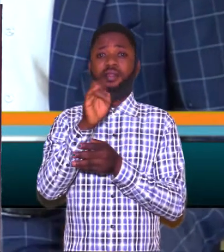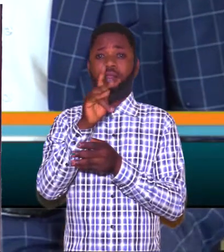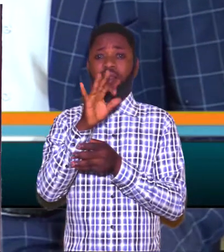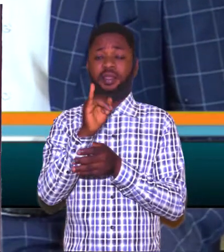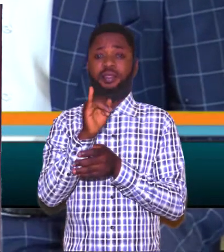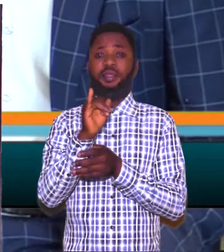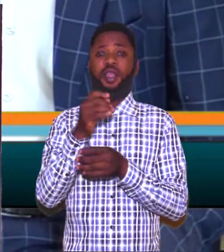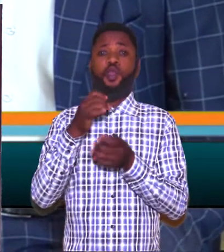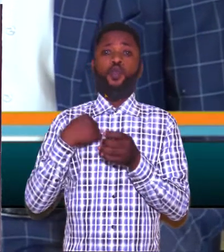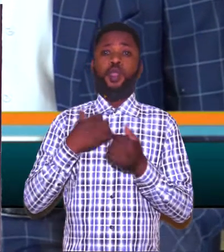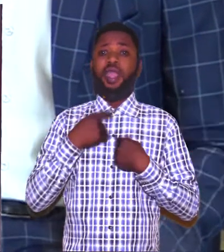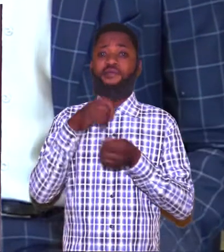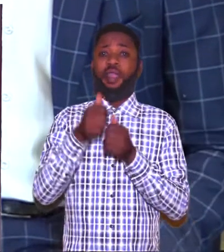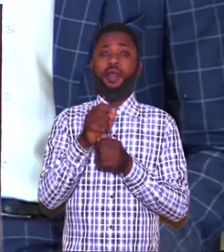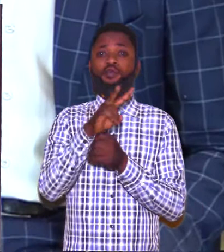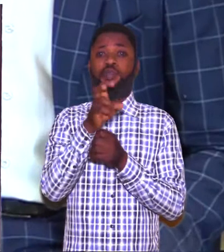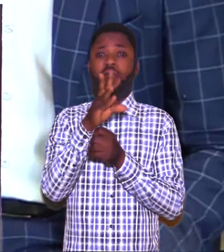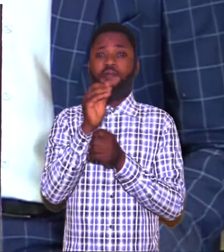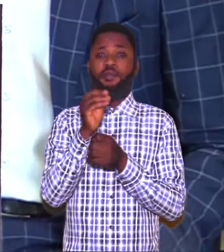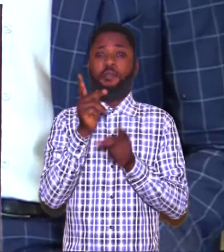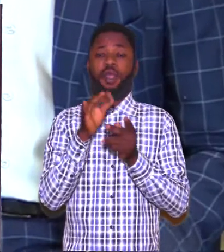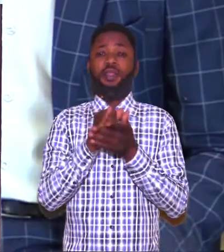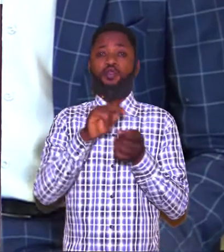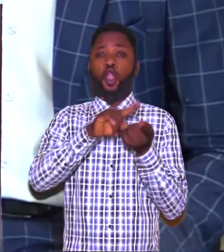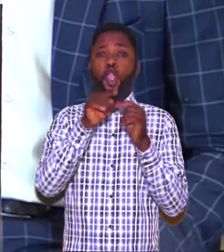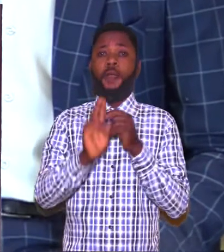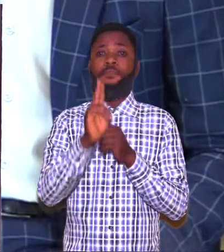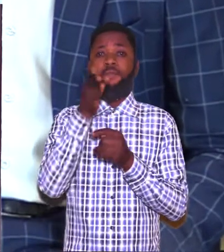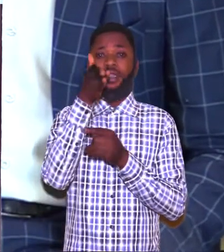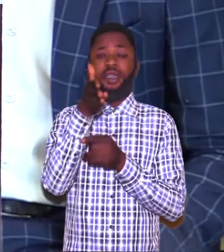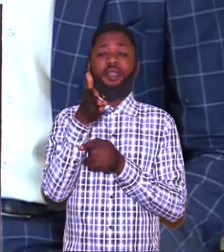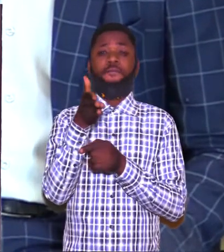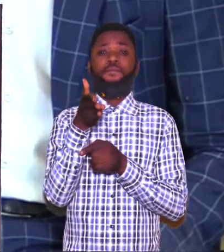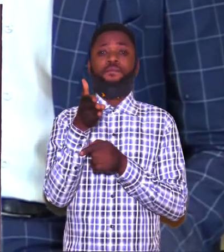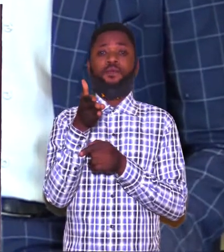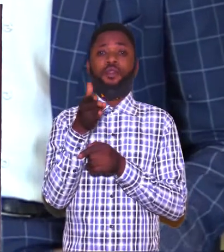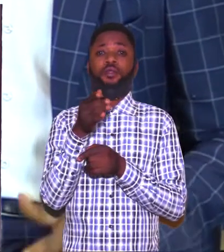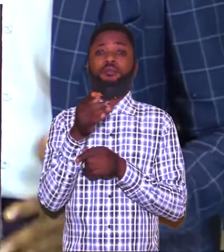Lekiasis, we have about 250 industries that are to come up there.